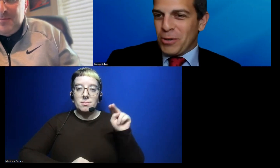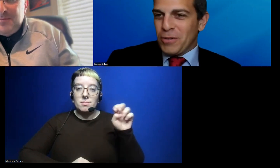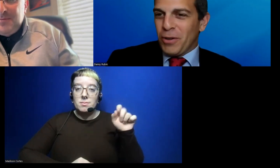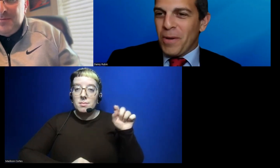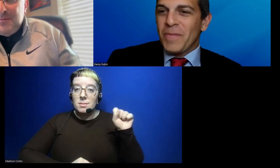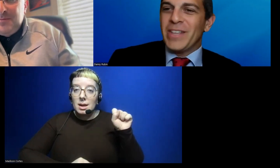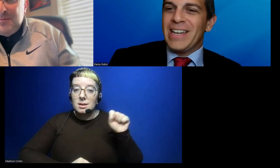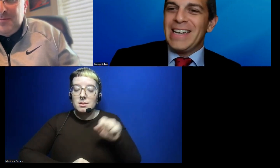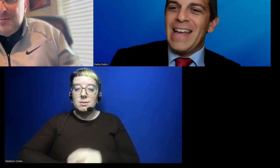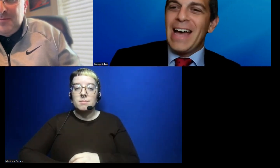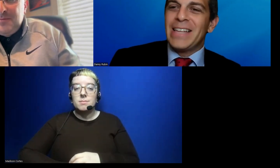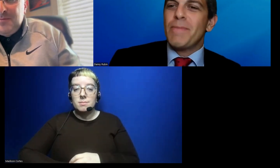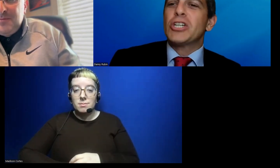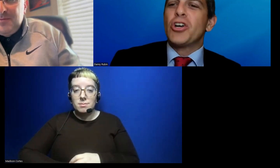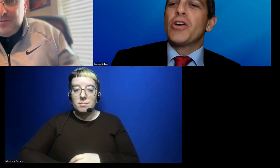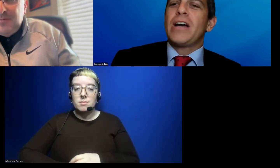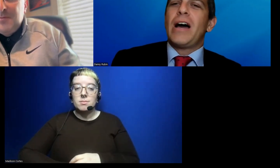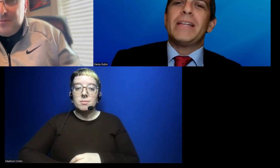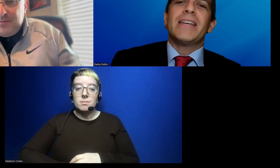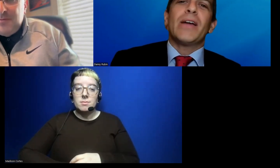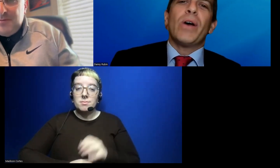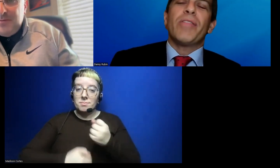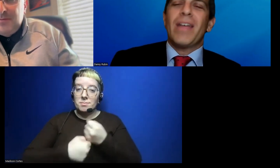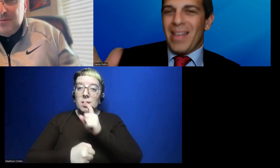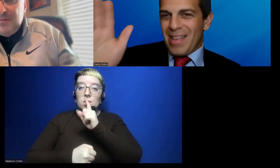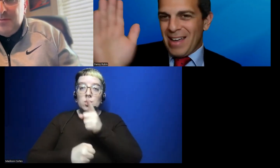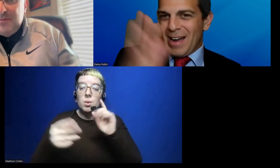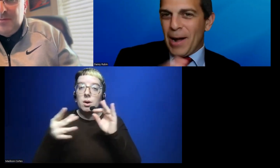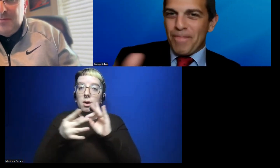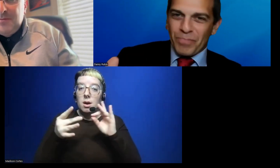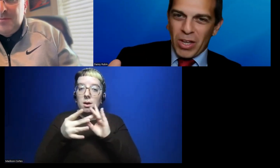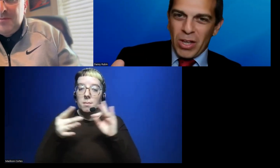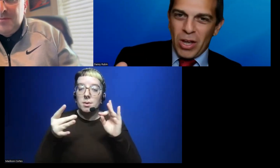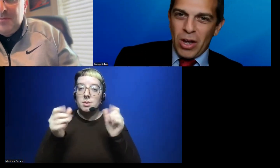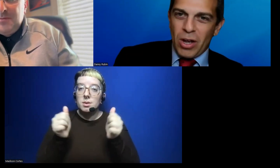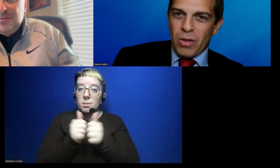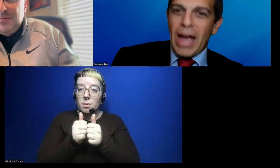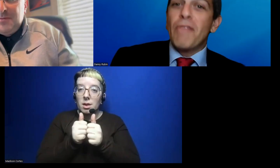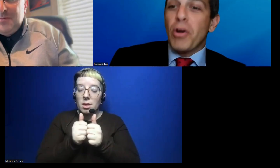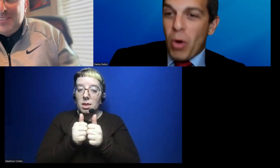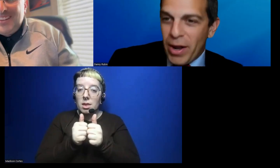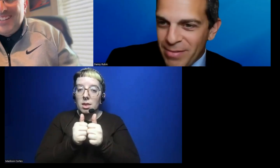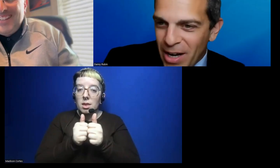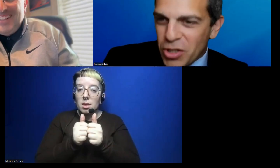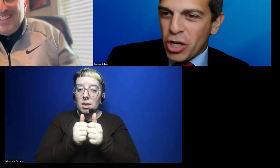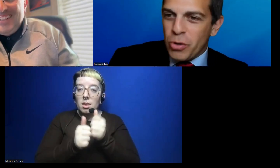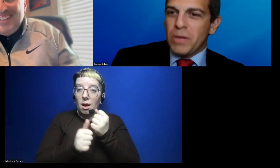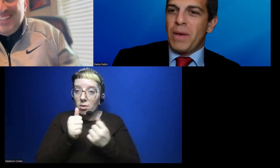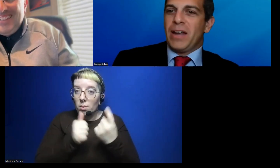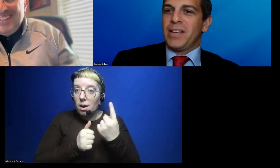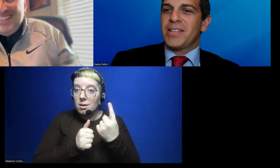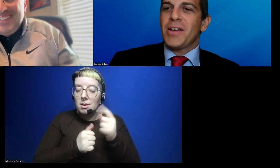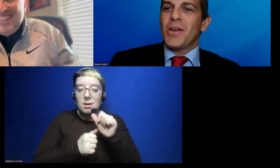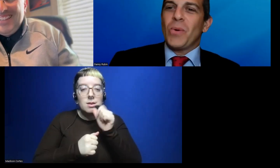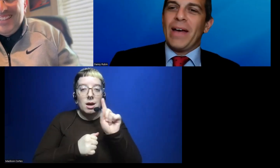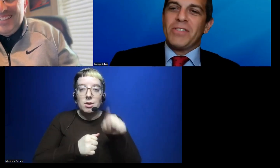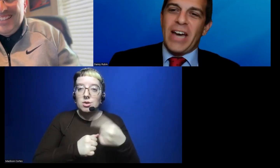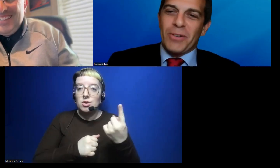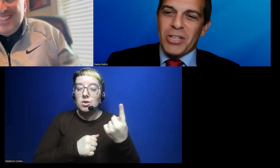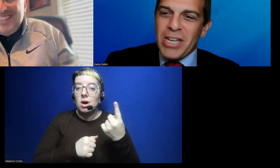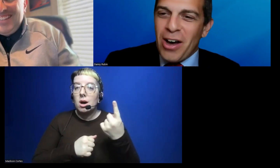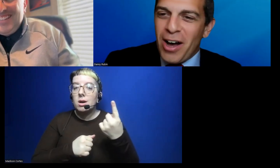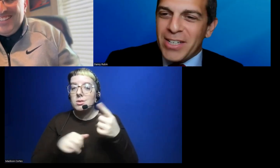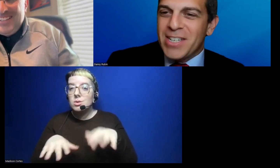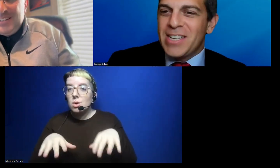near Charlottesville. The Nets. Make sure you're commenting with um, everyone, not just hosts and panelists. We